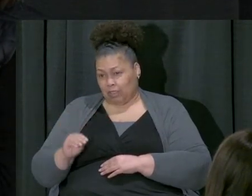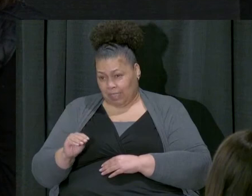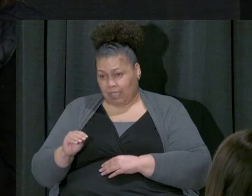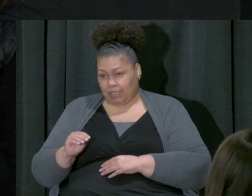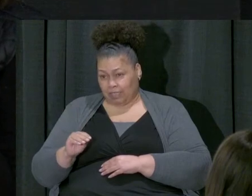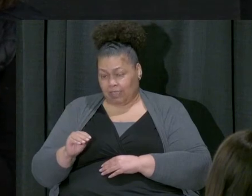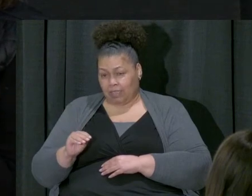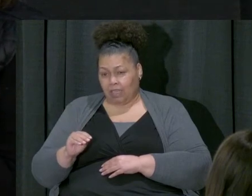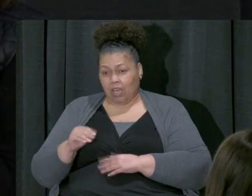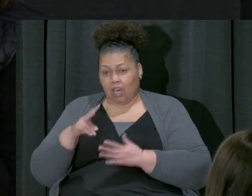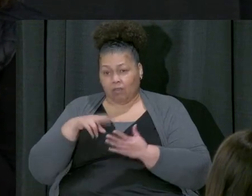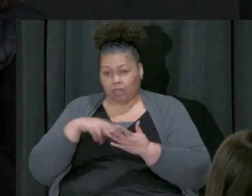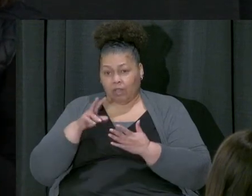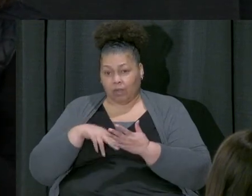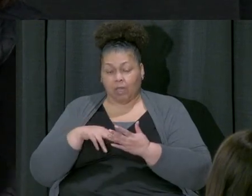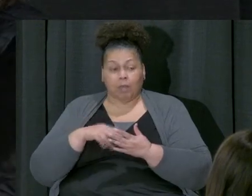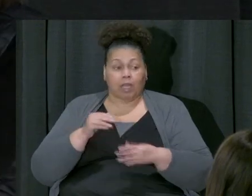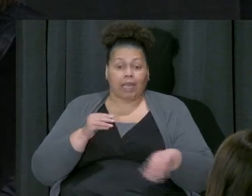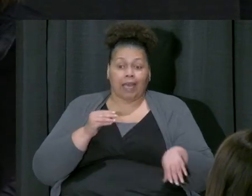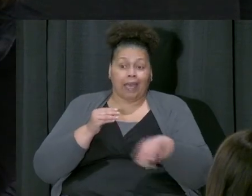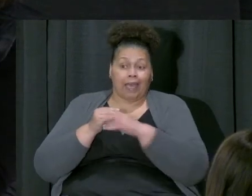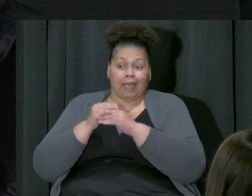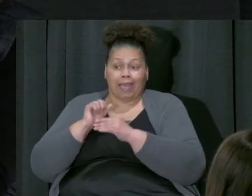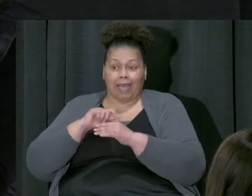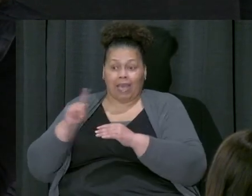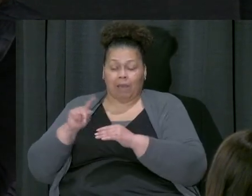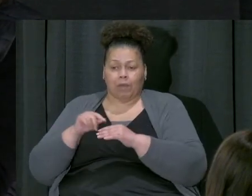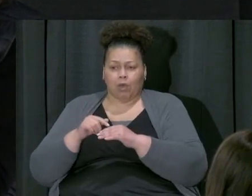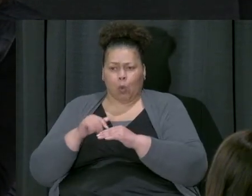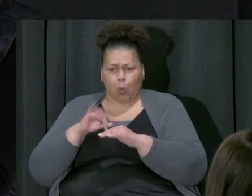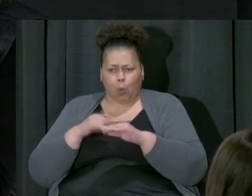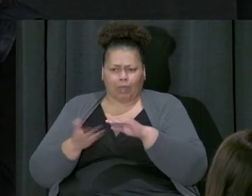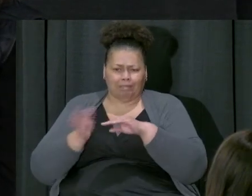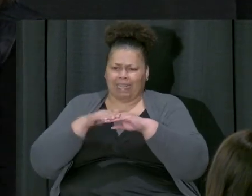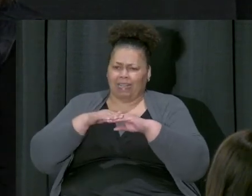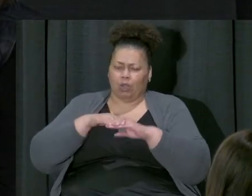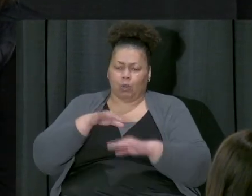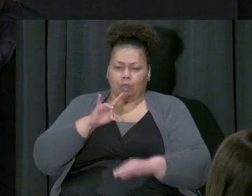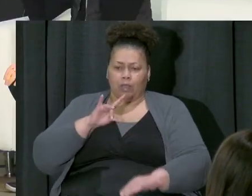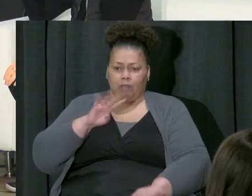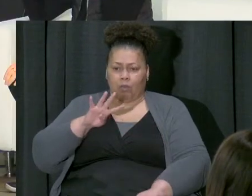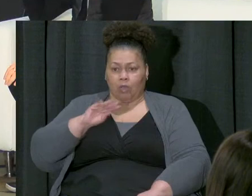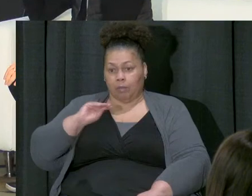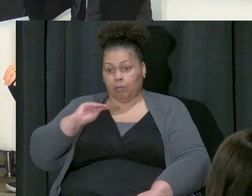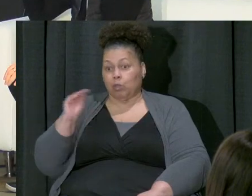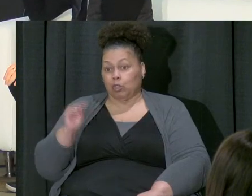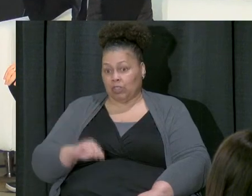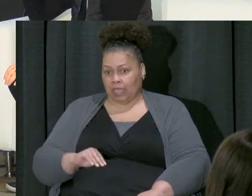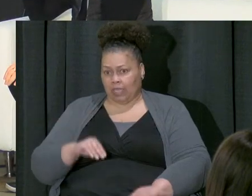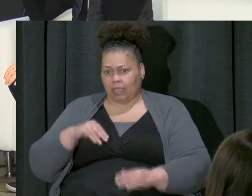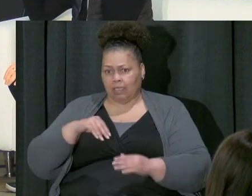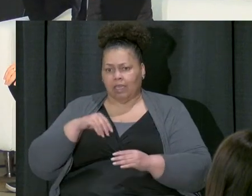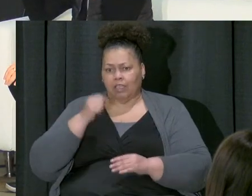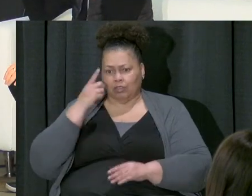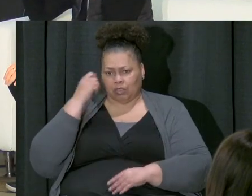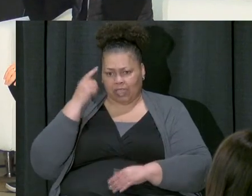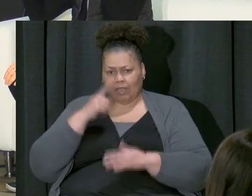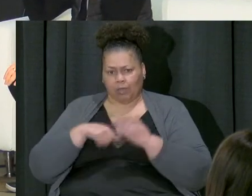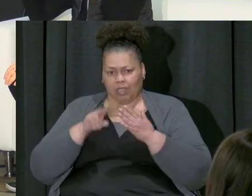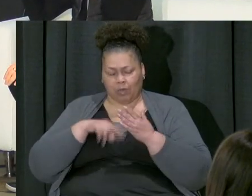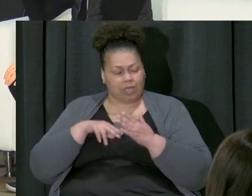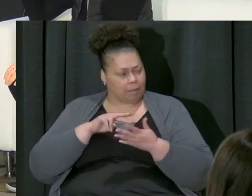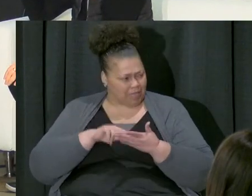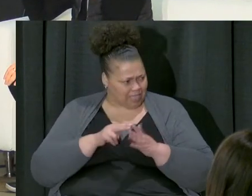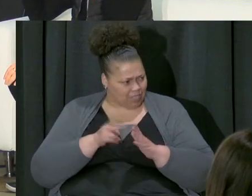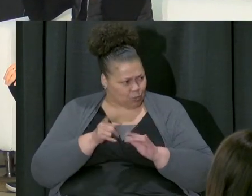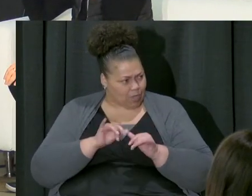app, this percentage jumps to 84%. So you're seeing measurable progress, yes, right away out of the box. We That's